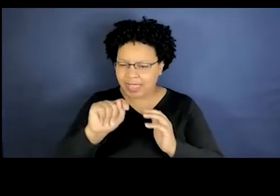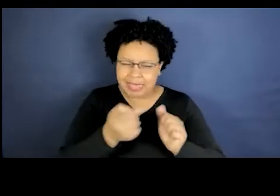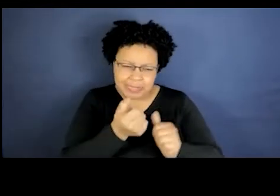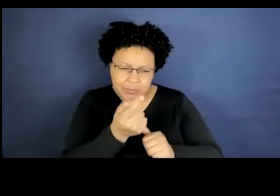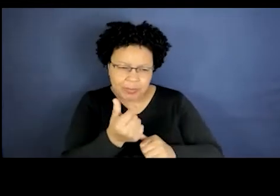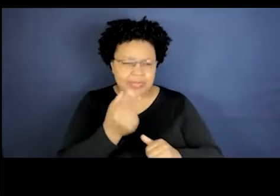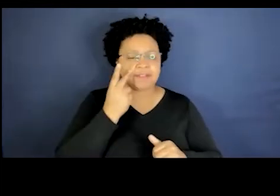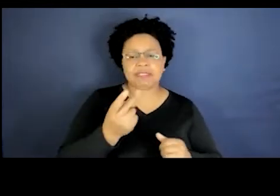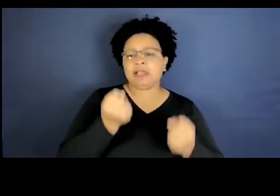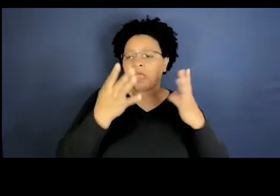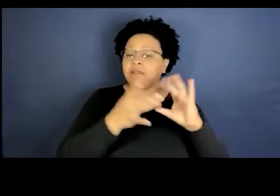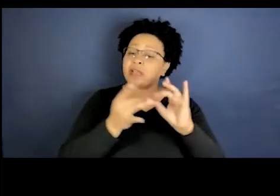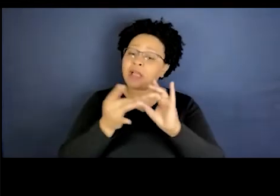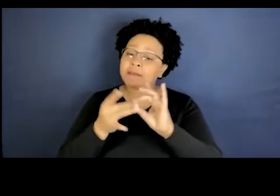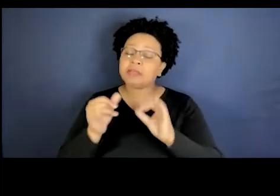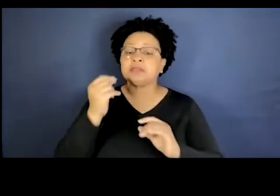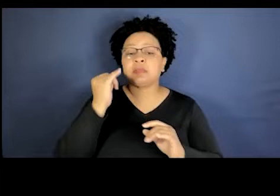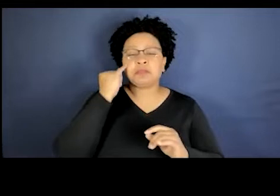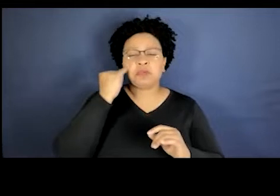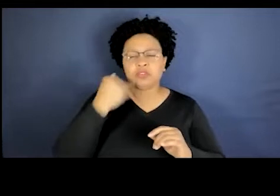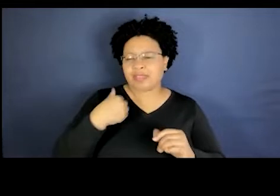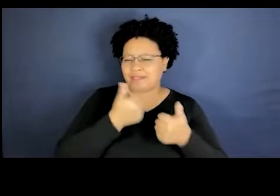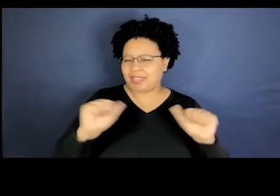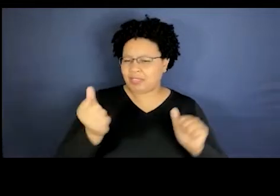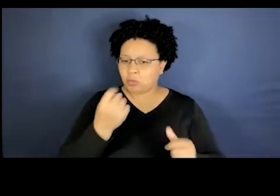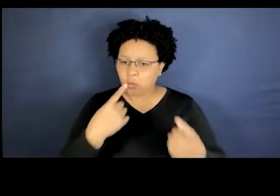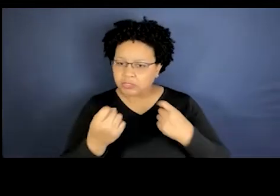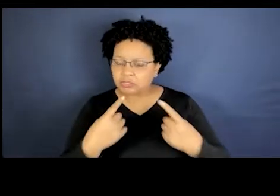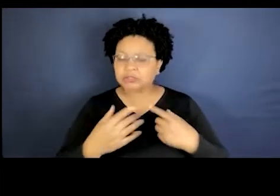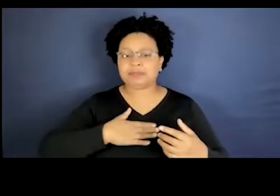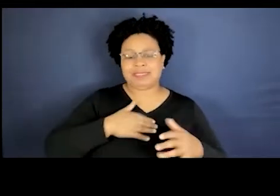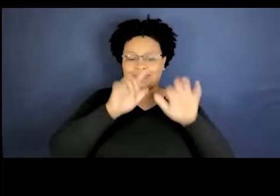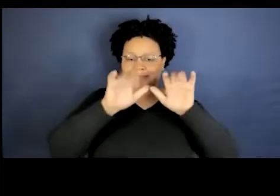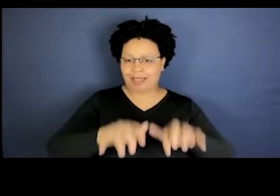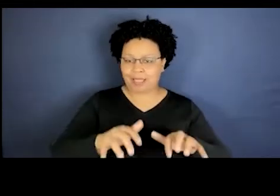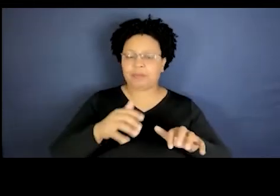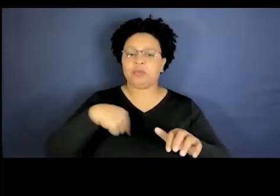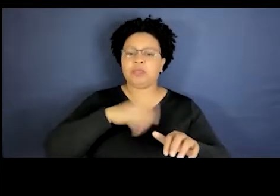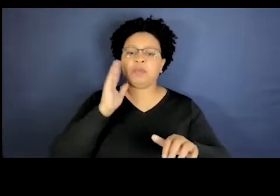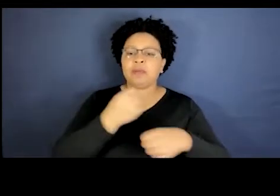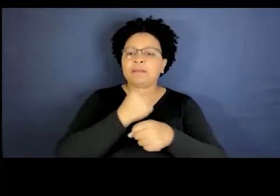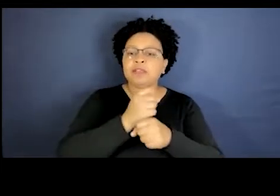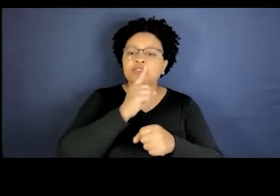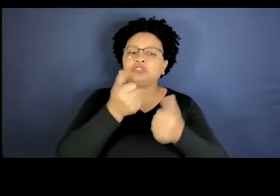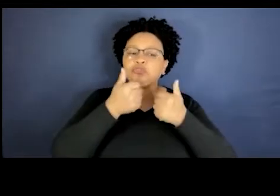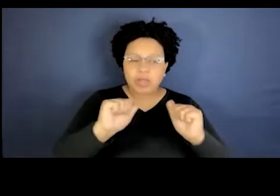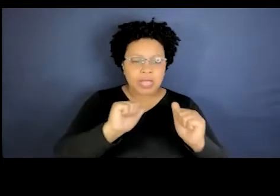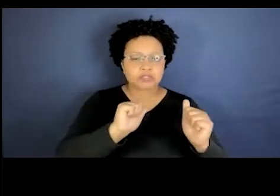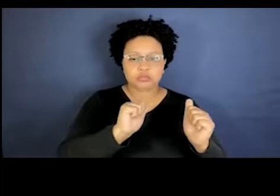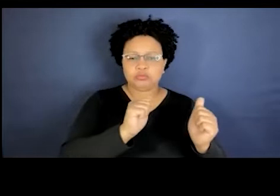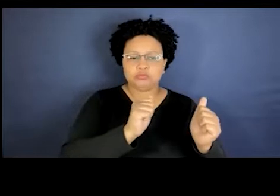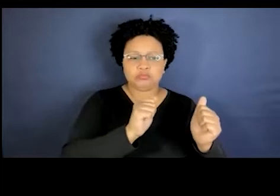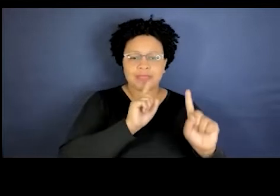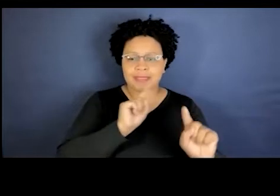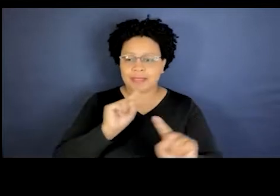seen comments, but if you have any questions, please type them in and we will make sure to try to get to them. But also